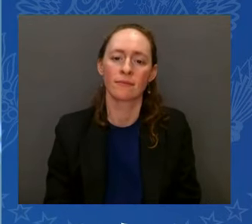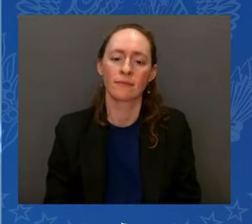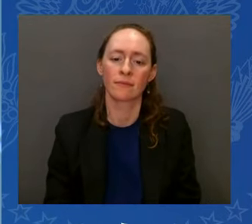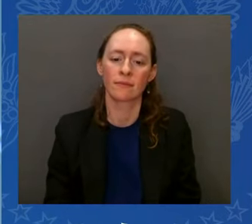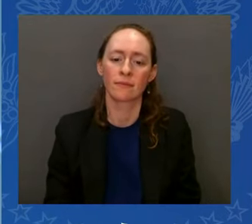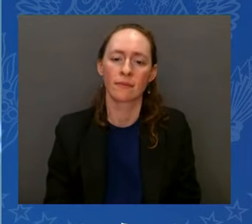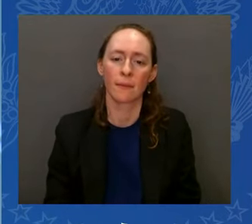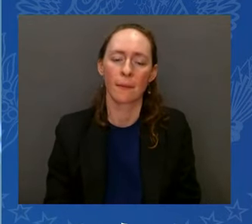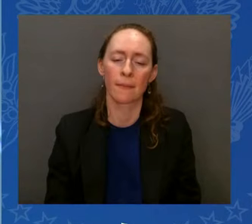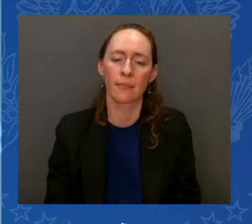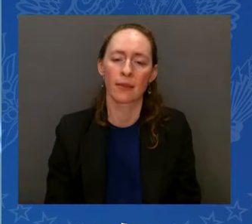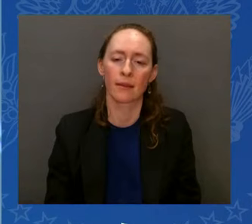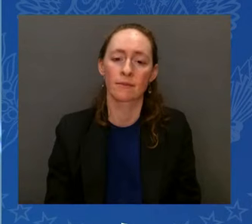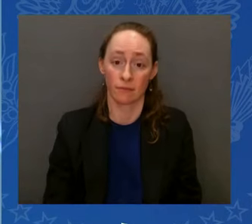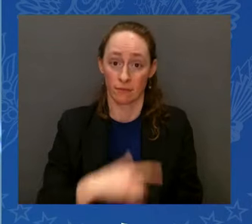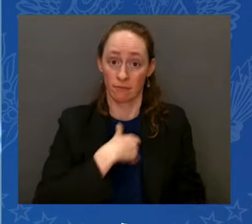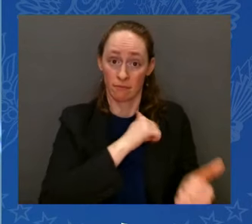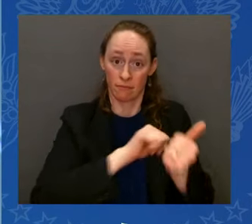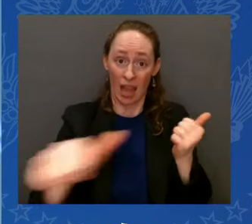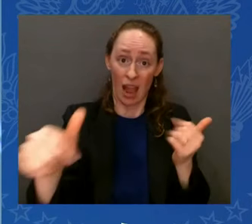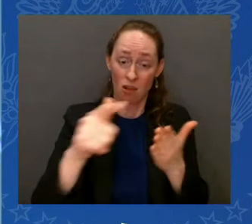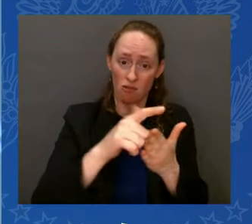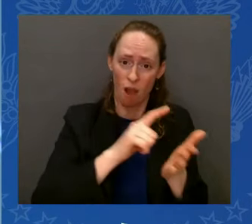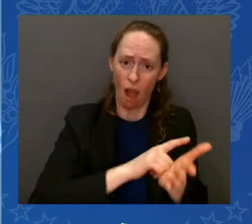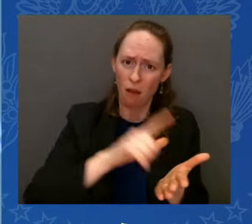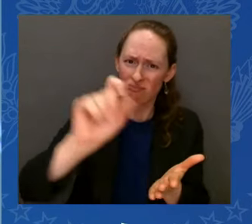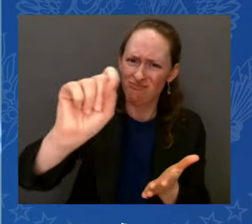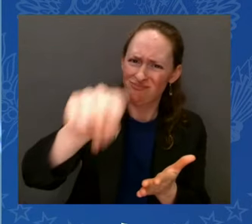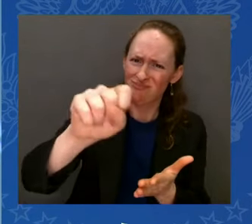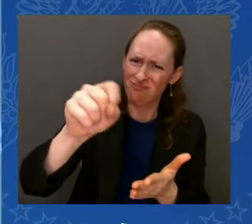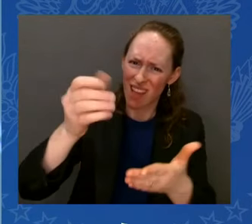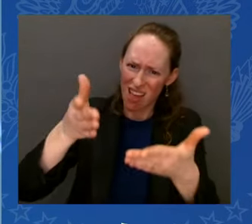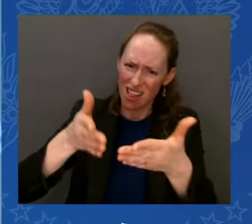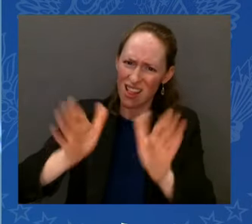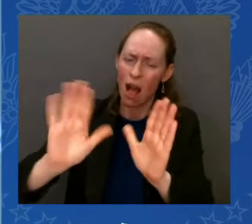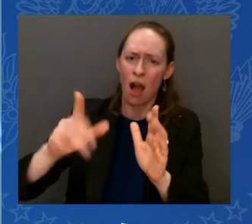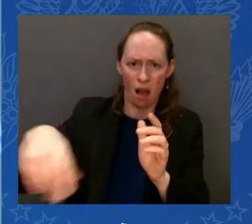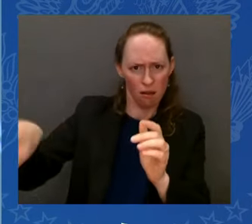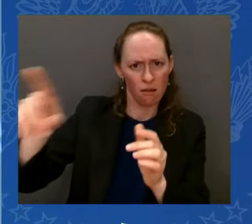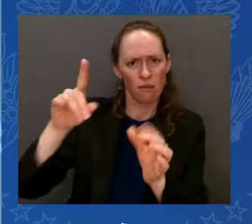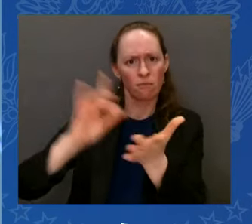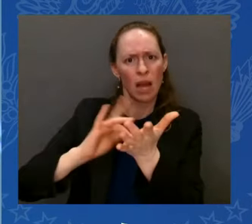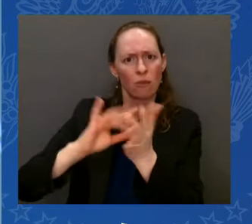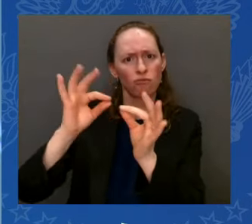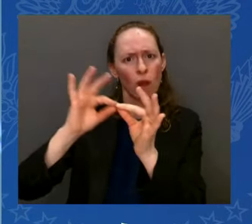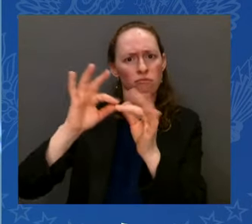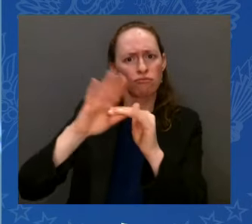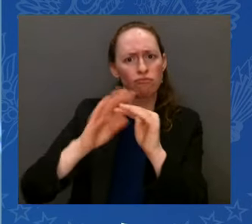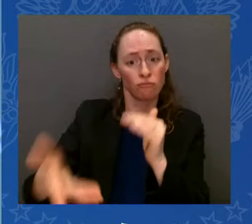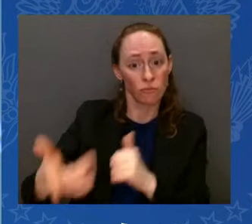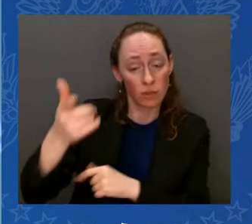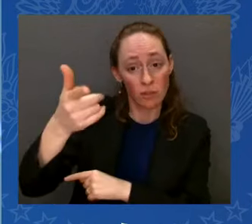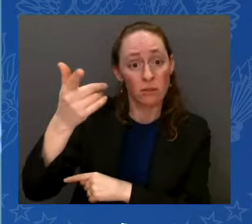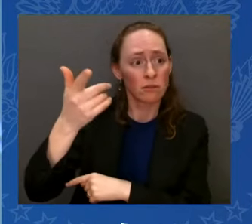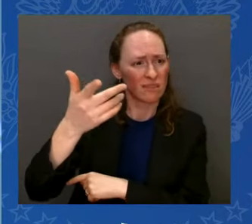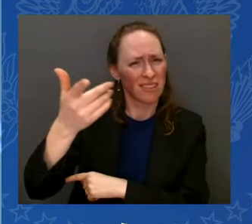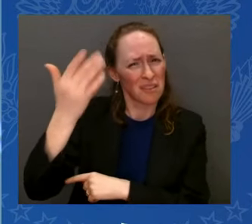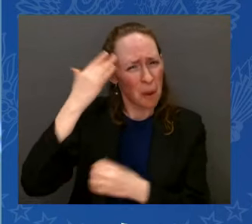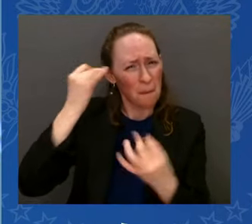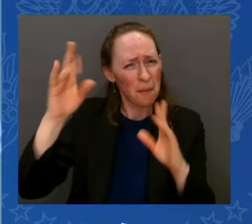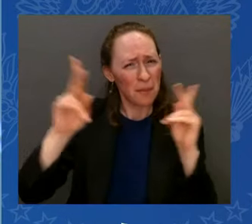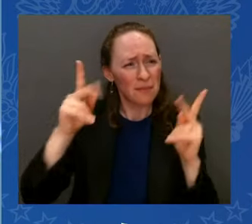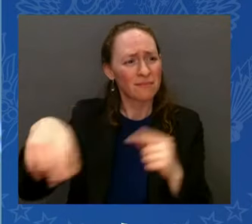and insulin. How many of you know somebody who has diabetes and needs insulin? Yeah, a lot of you do, a lot of